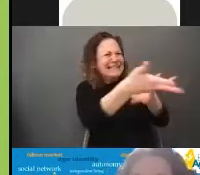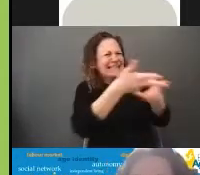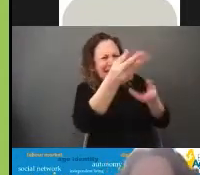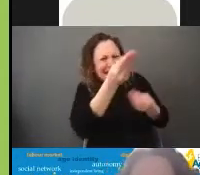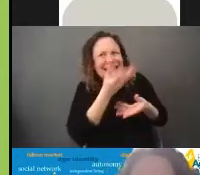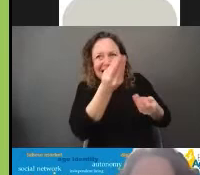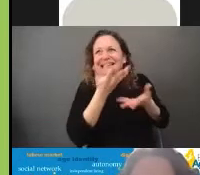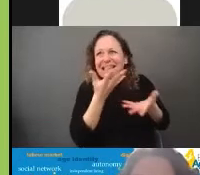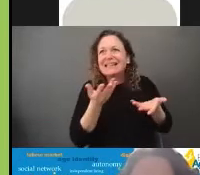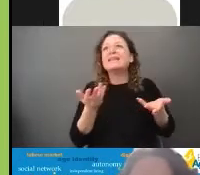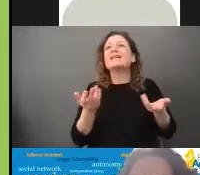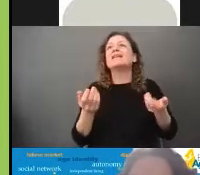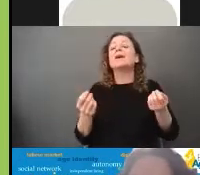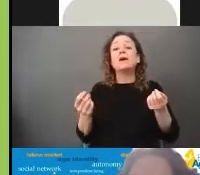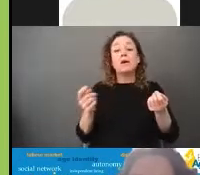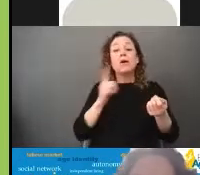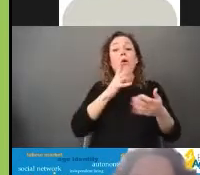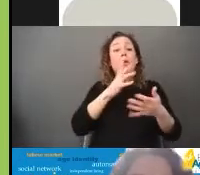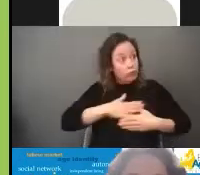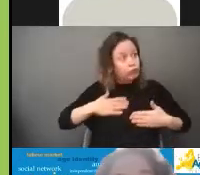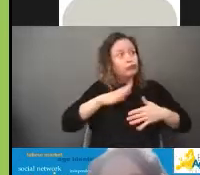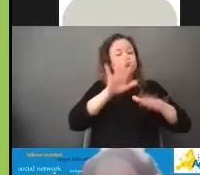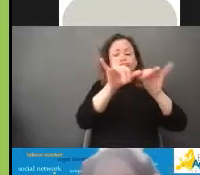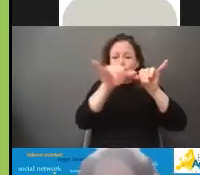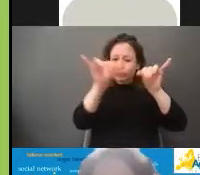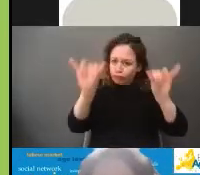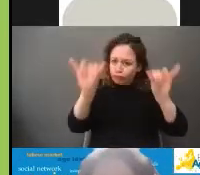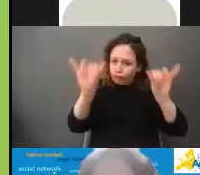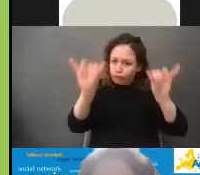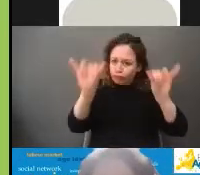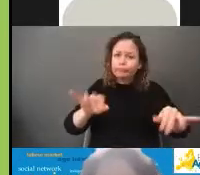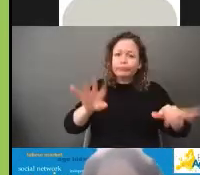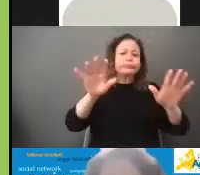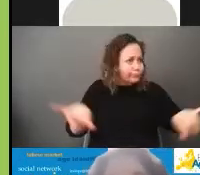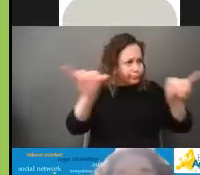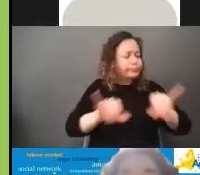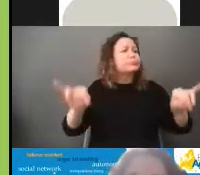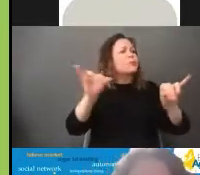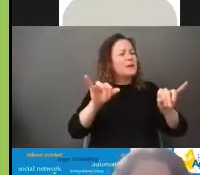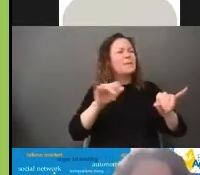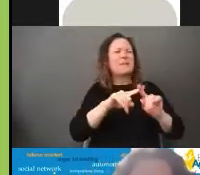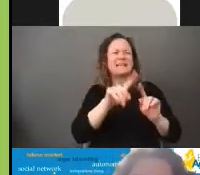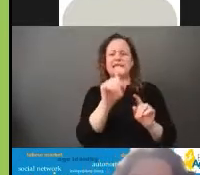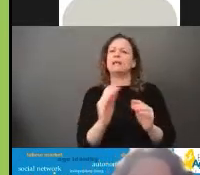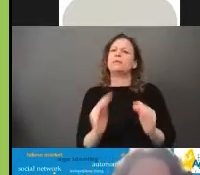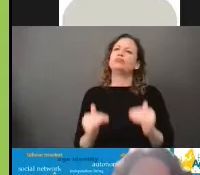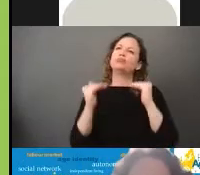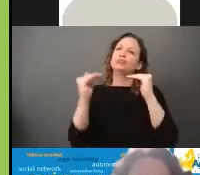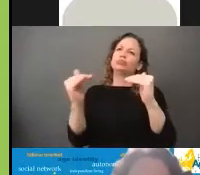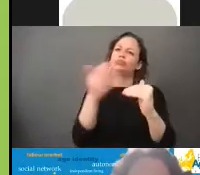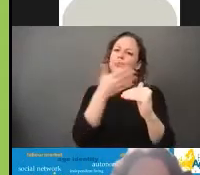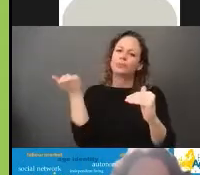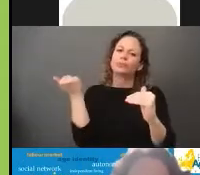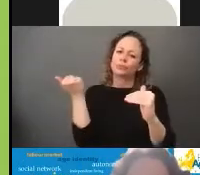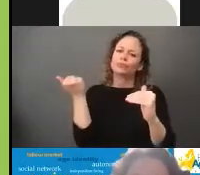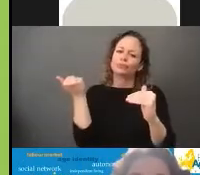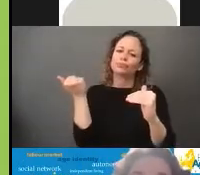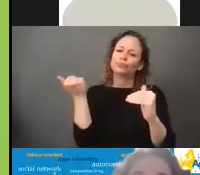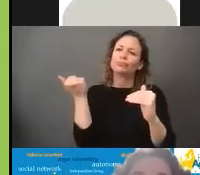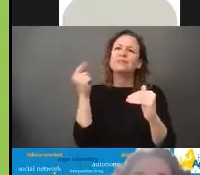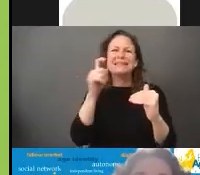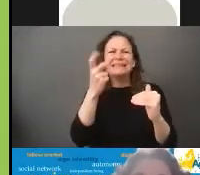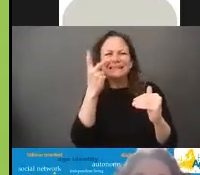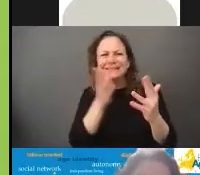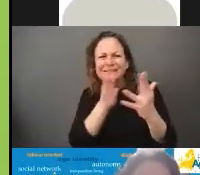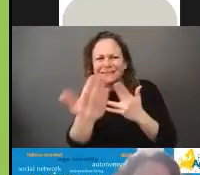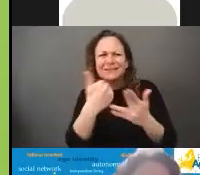really appreciated and improve the mental health of both residents and family members.